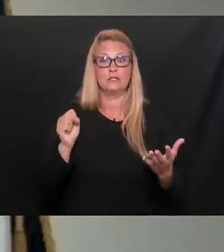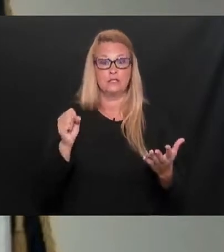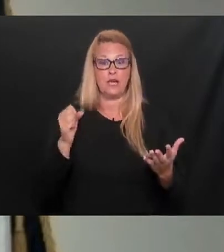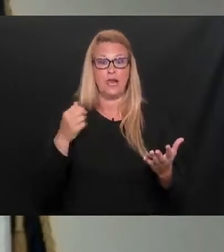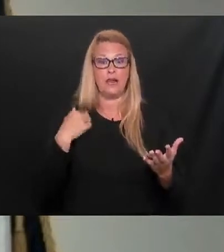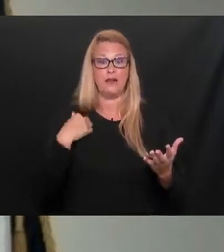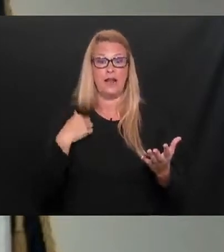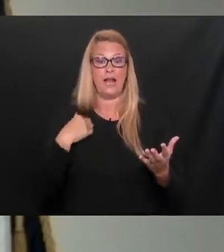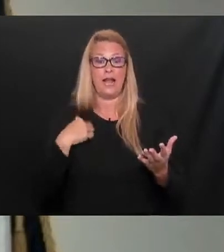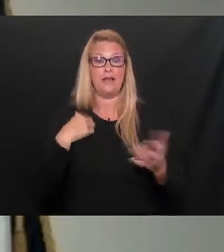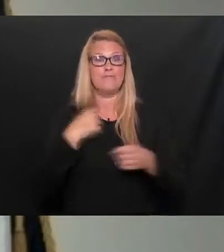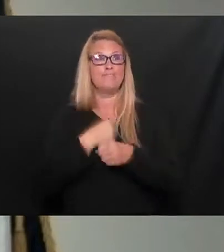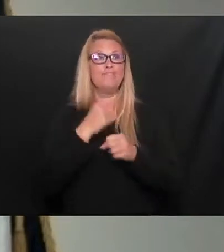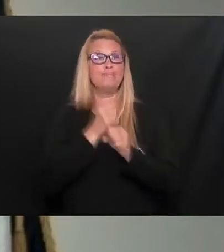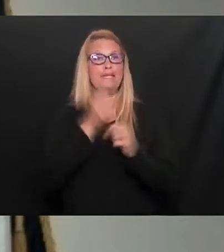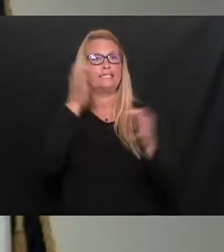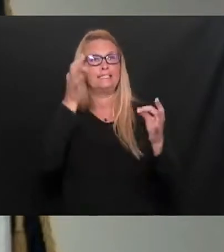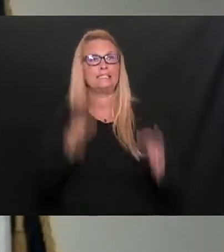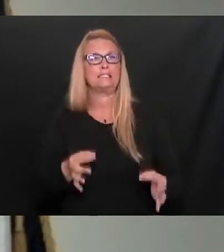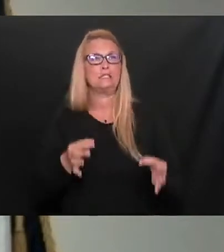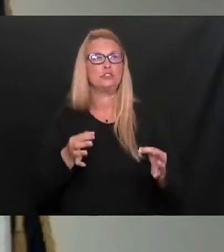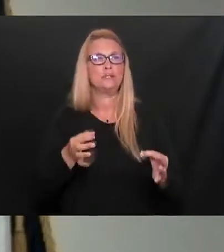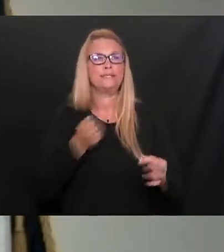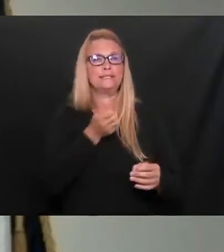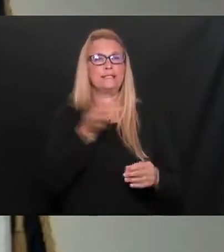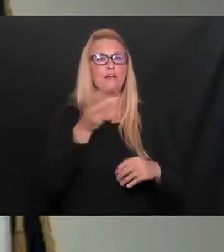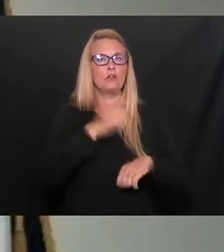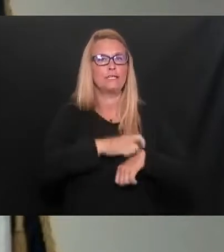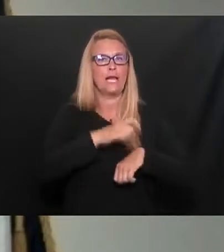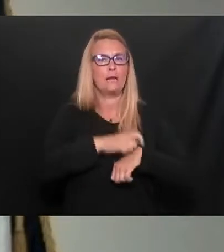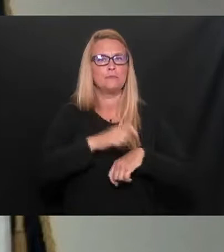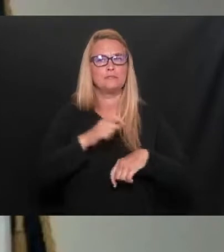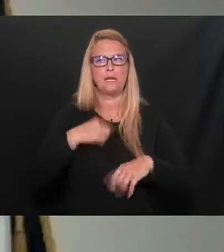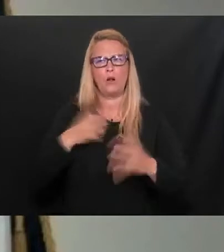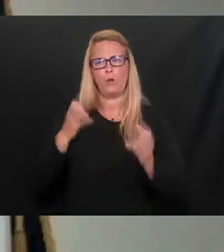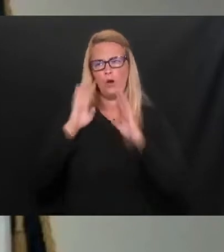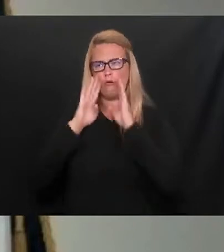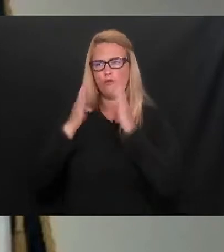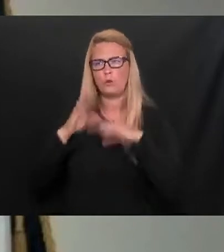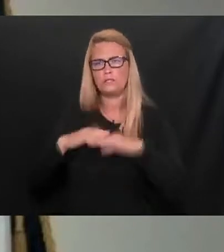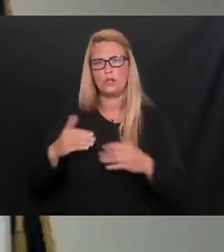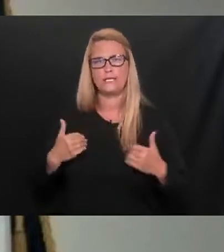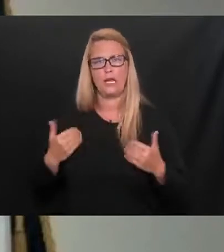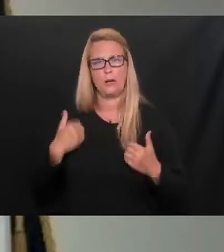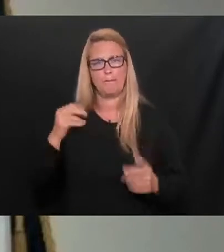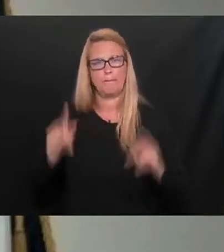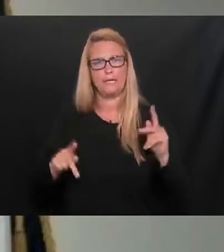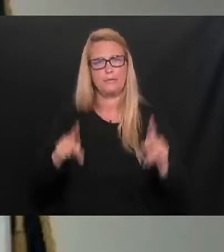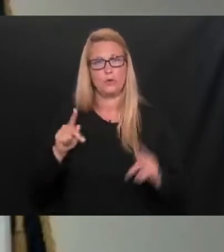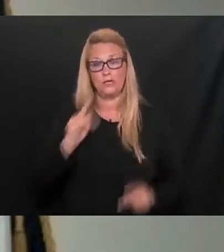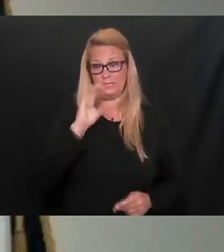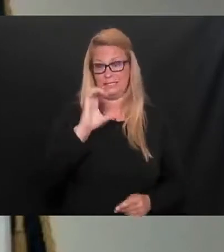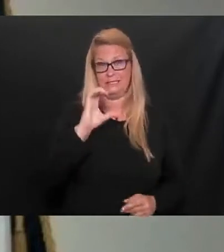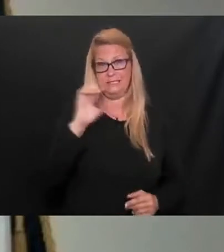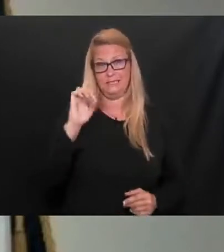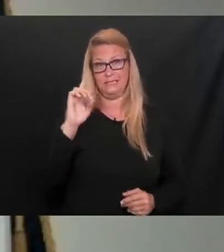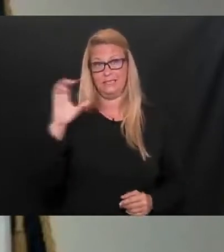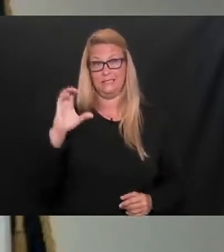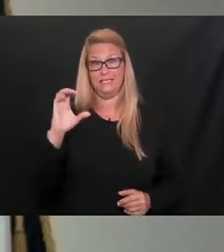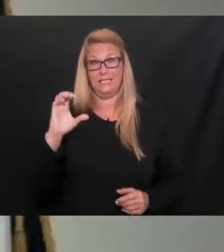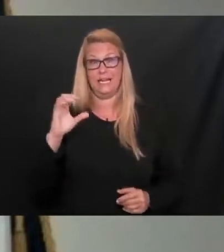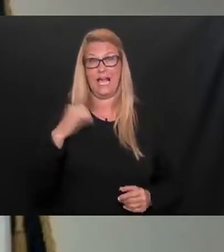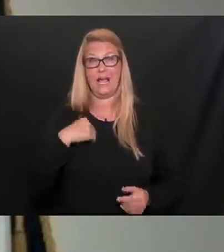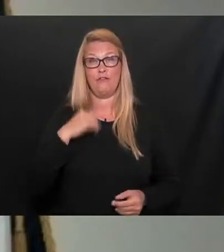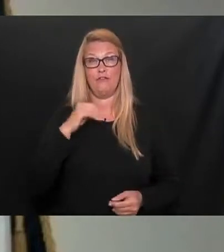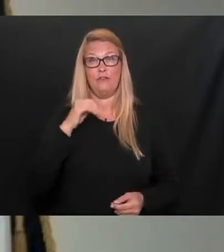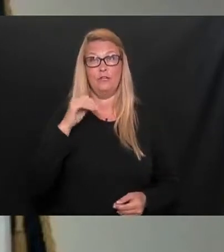issue several times, but not specifically about our young people. According to CDC, during